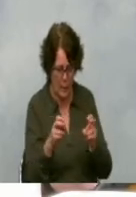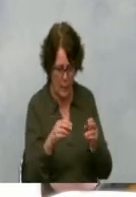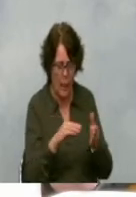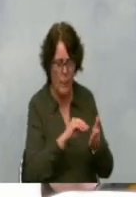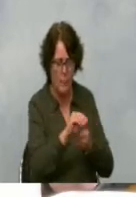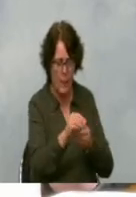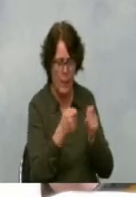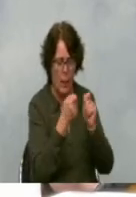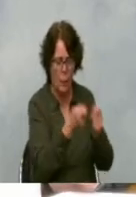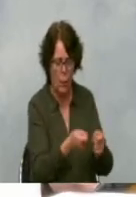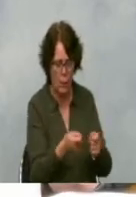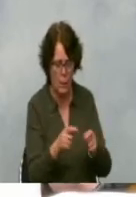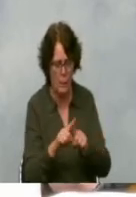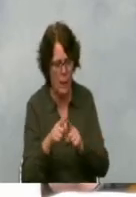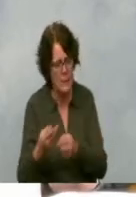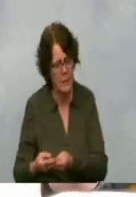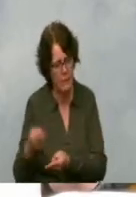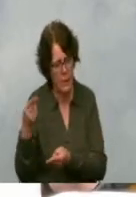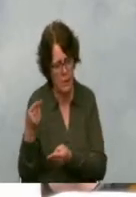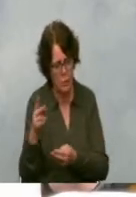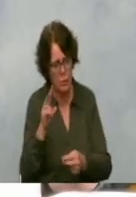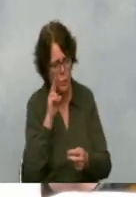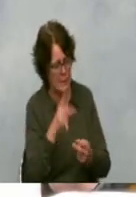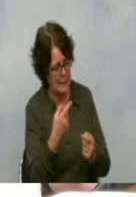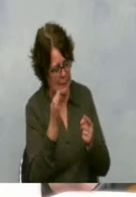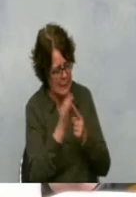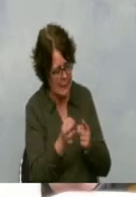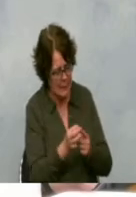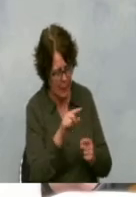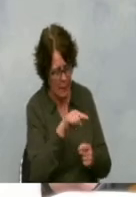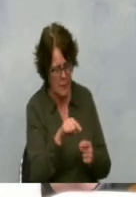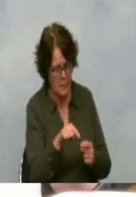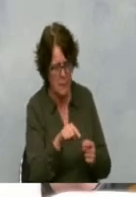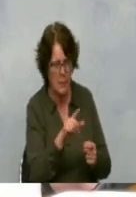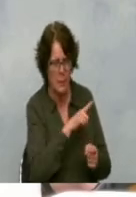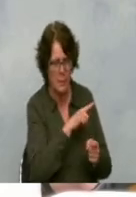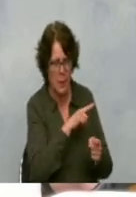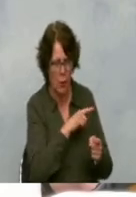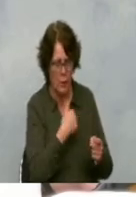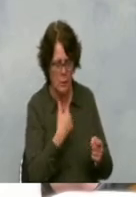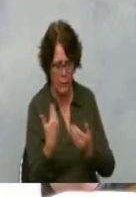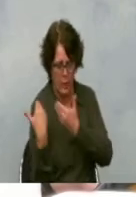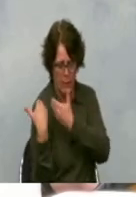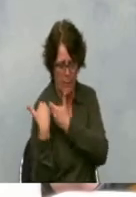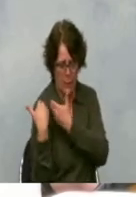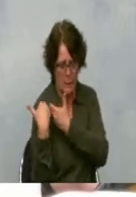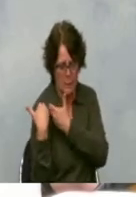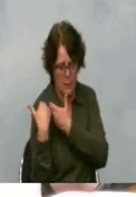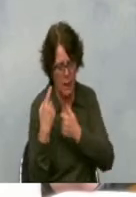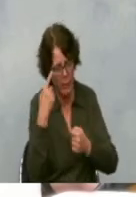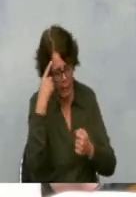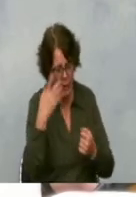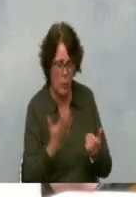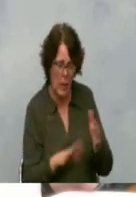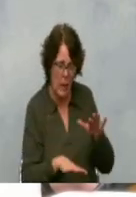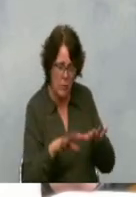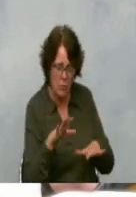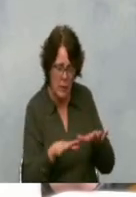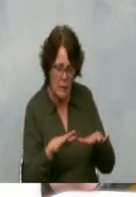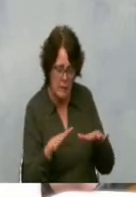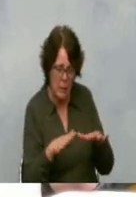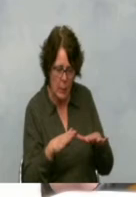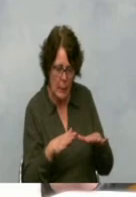inflation. You'll see the detail there. This is down to the burden that I think we can reasonably